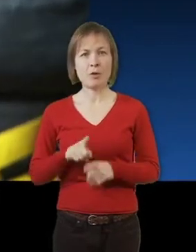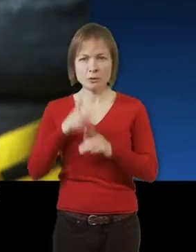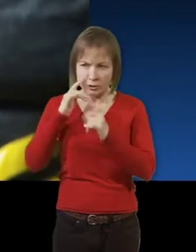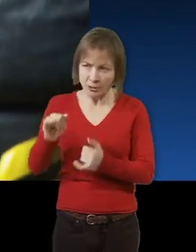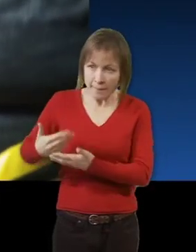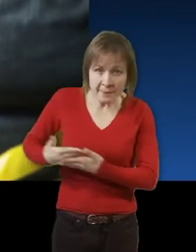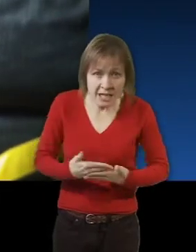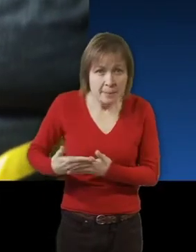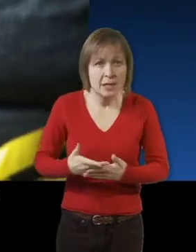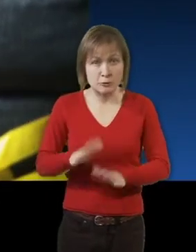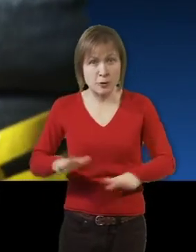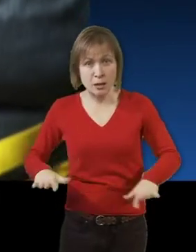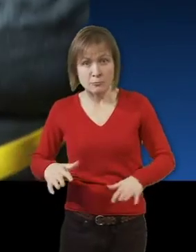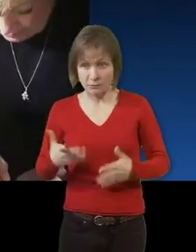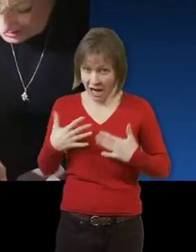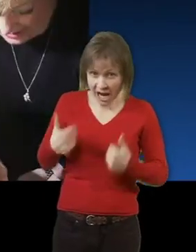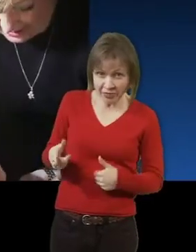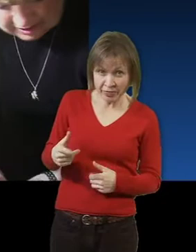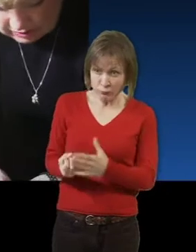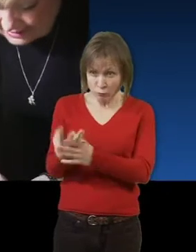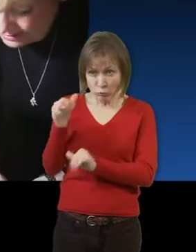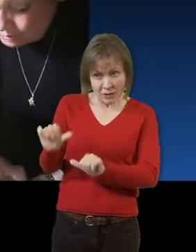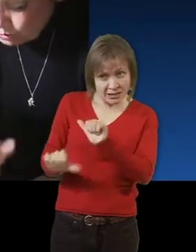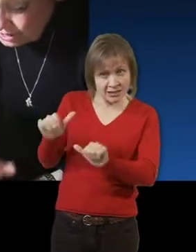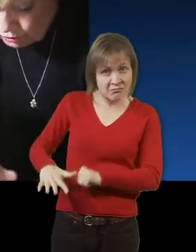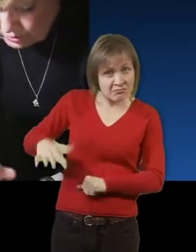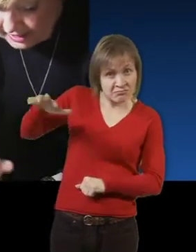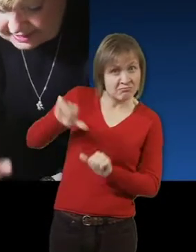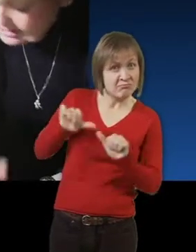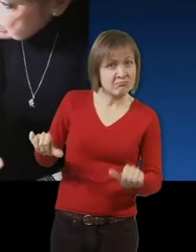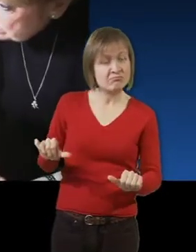They also check that babies and children are healthy and growing properly.